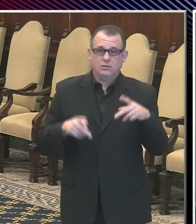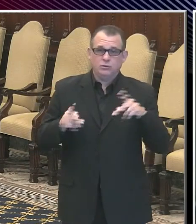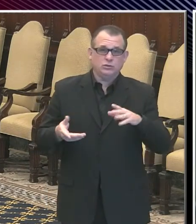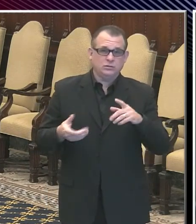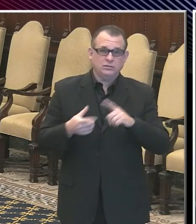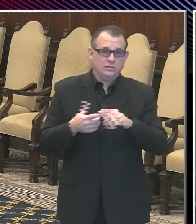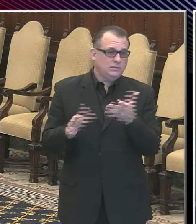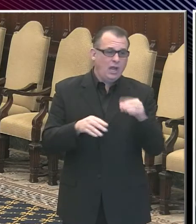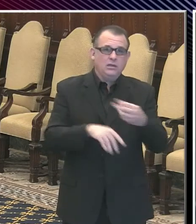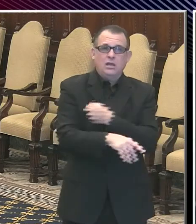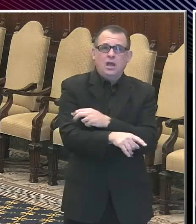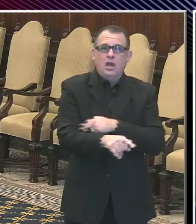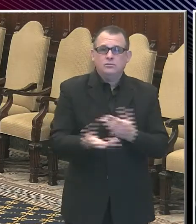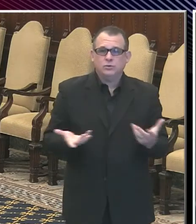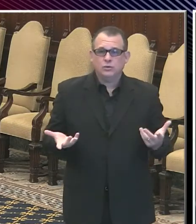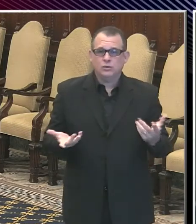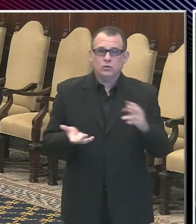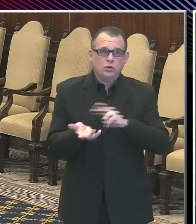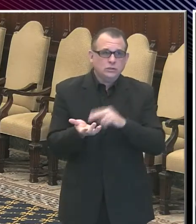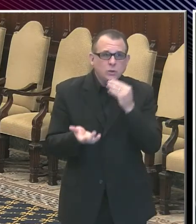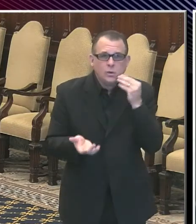hospital or nursing home.